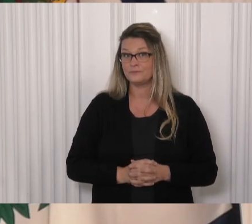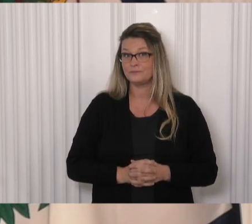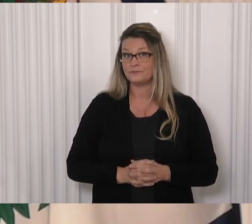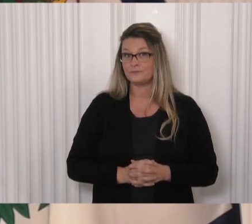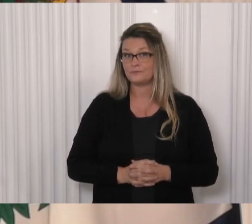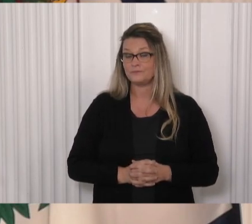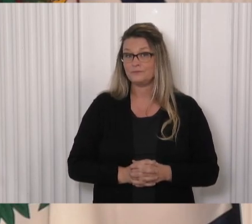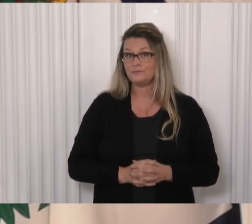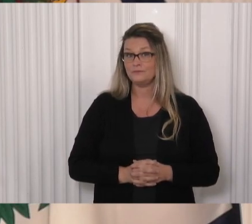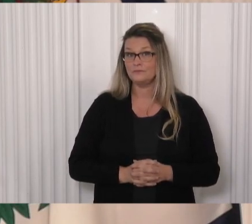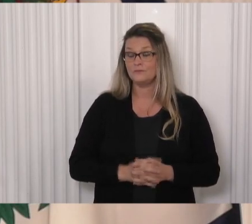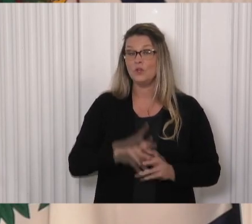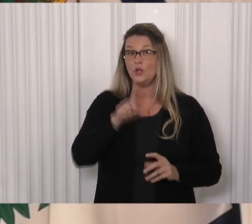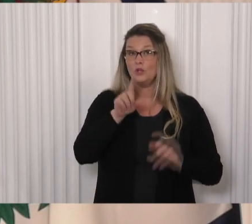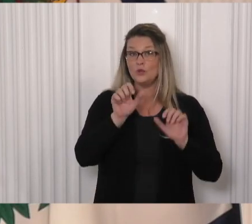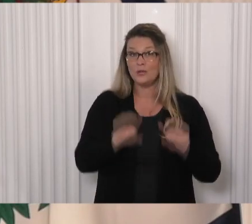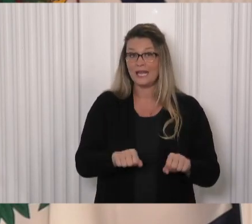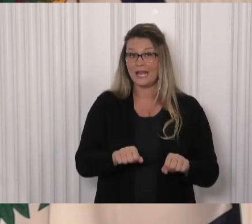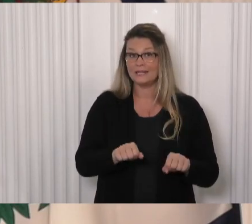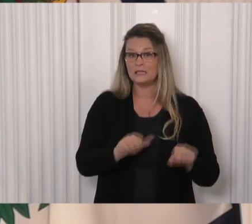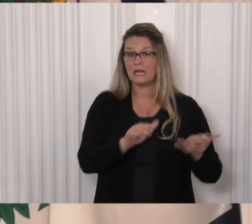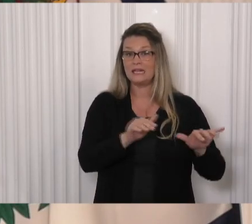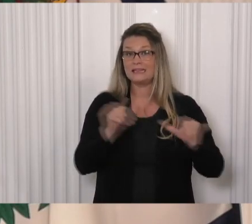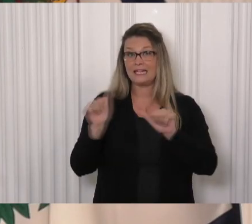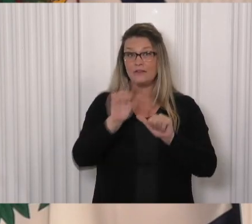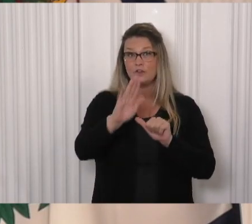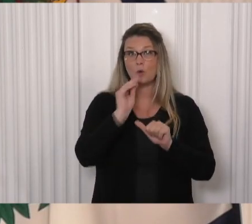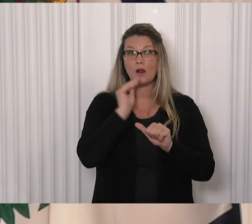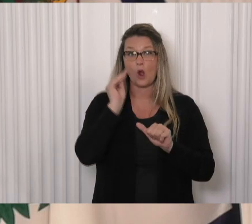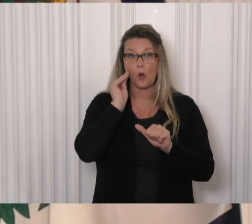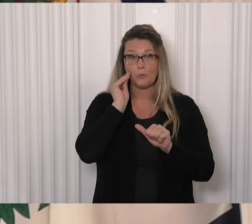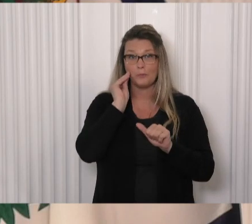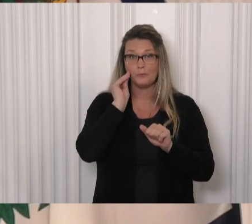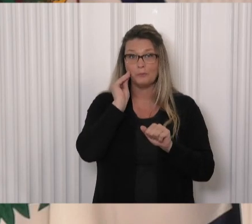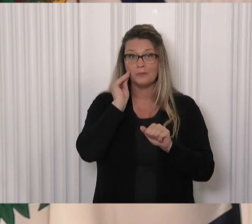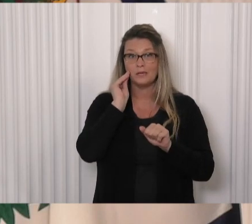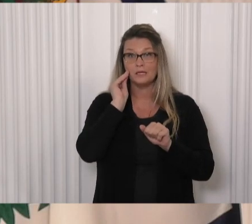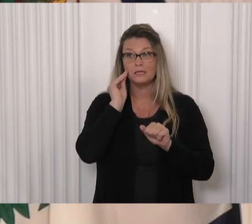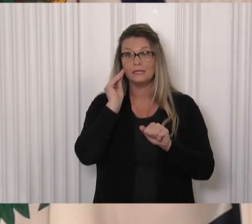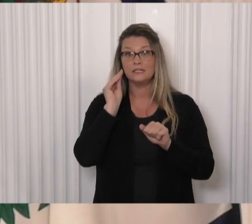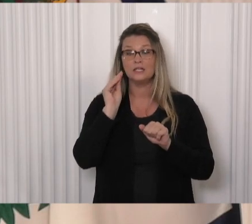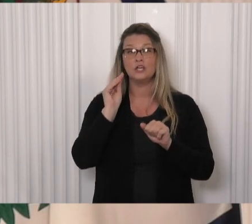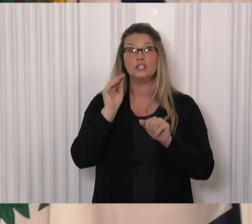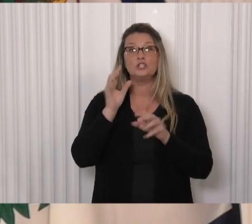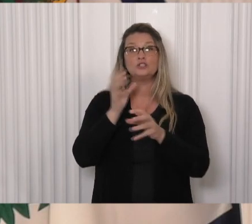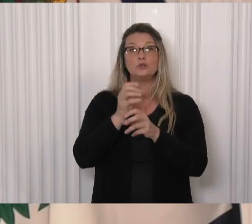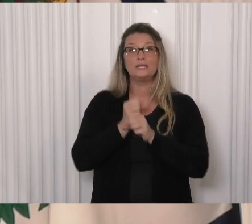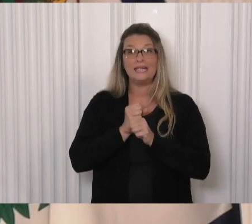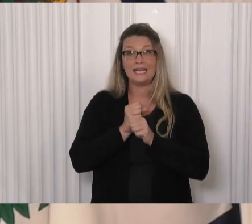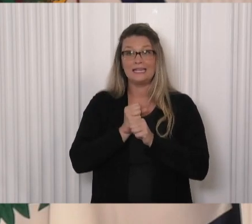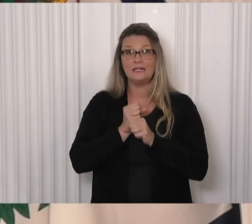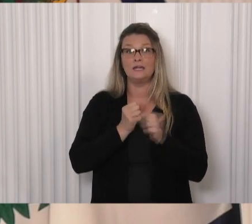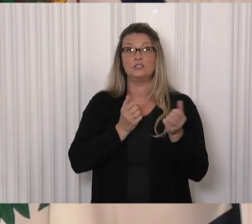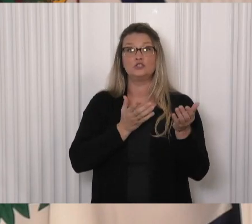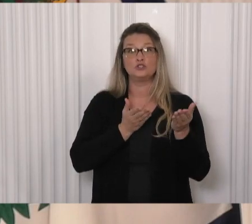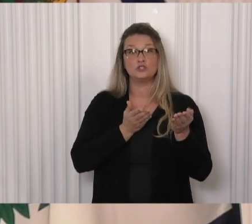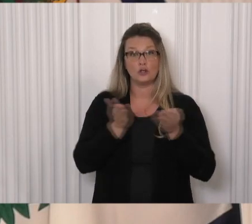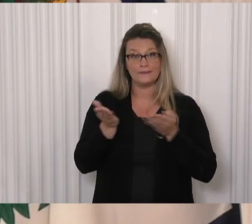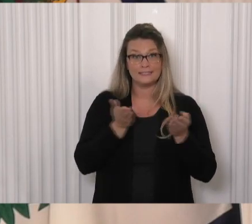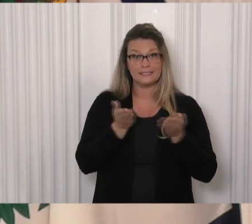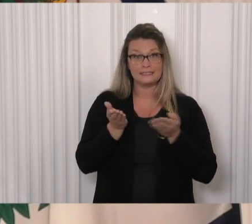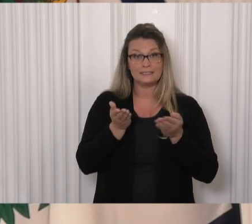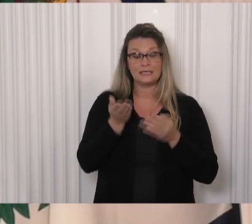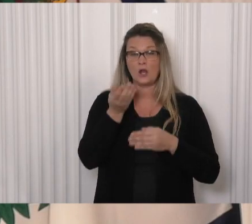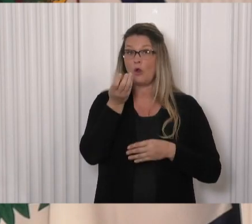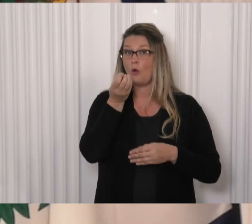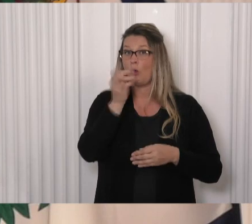You can leave your home to perform or receive essential services, or